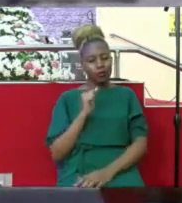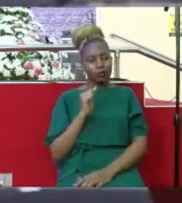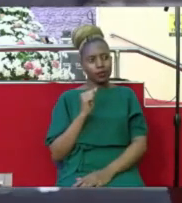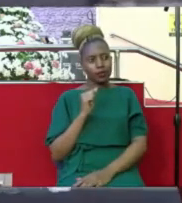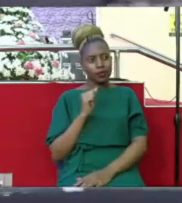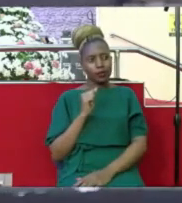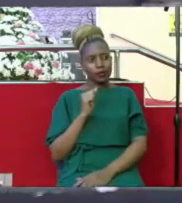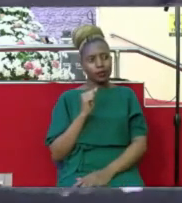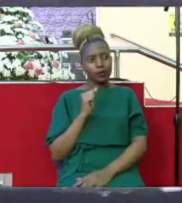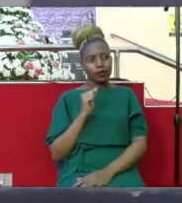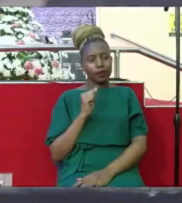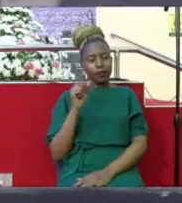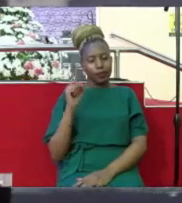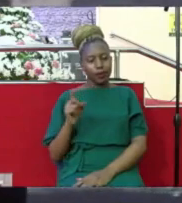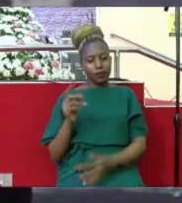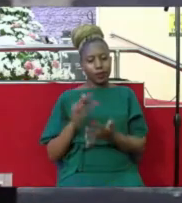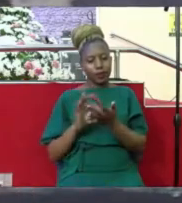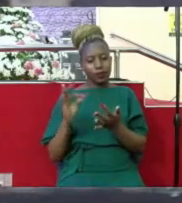That this divine partnership